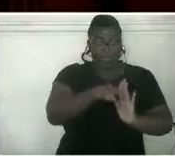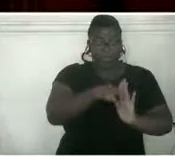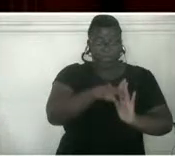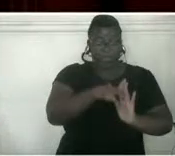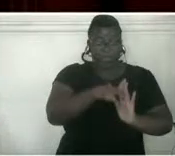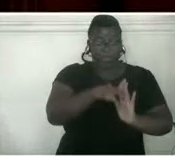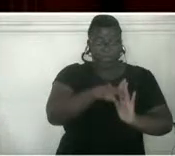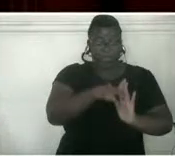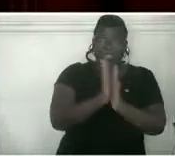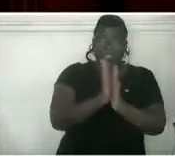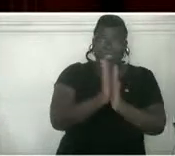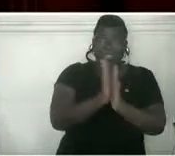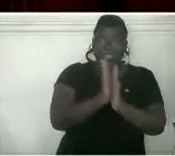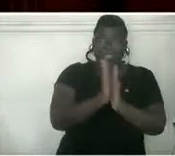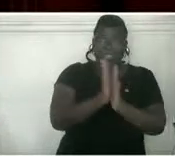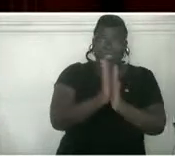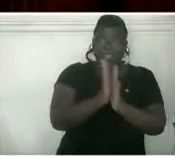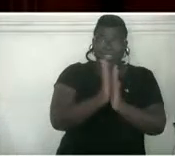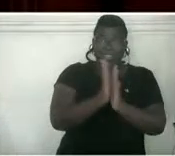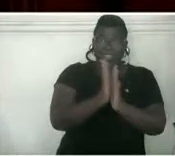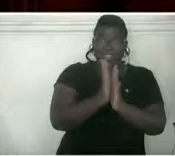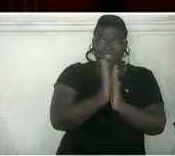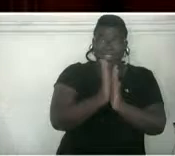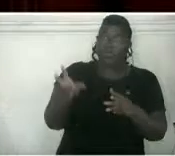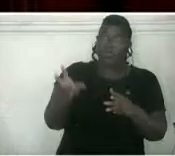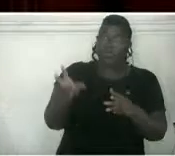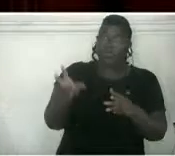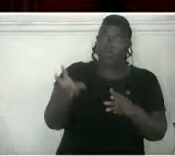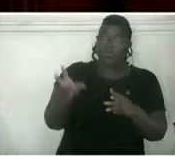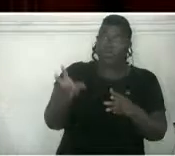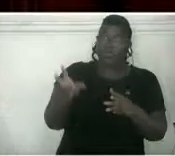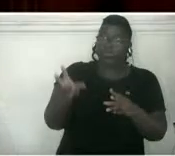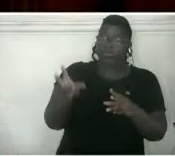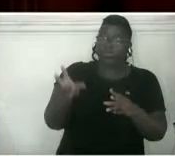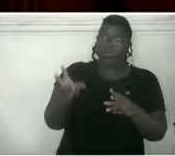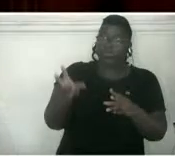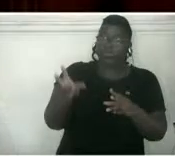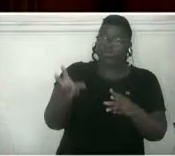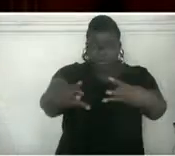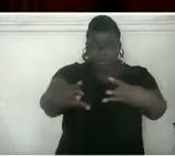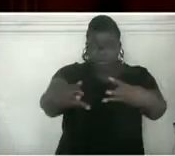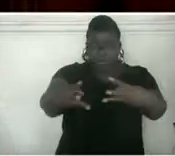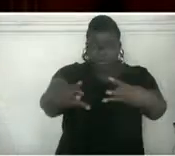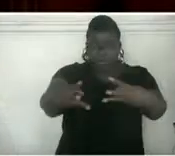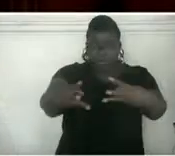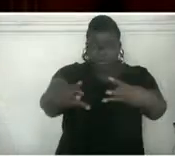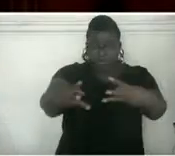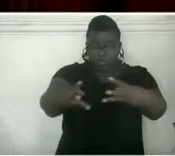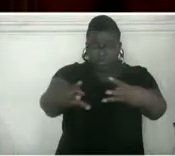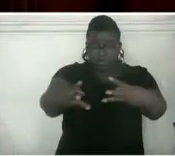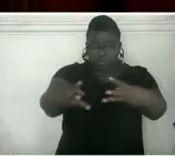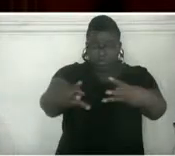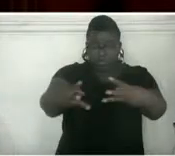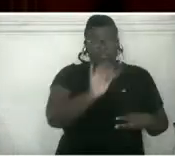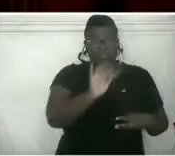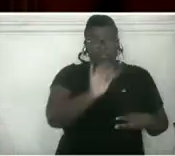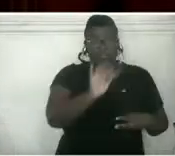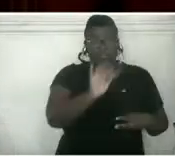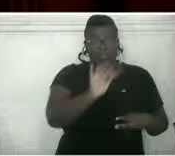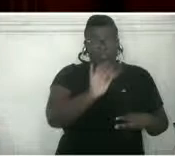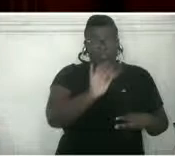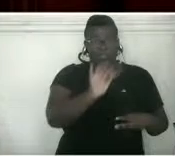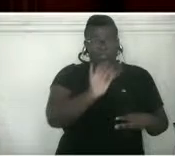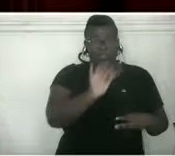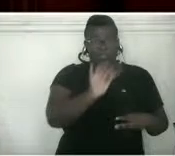guest house tunnels, water sourcing, and fencing for the 5 hectares of land.